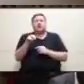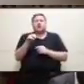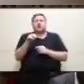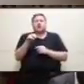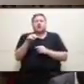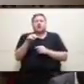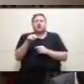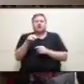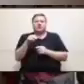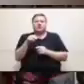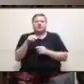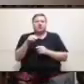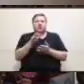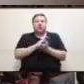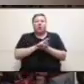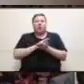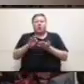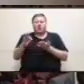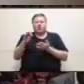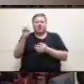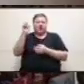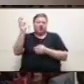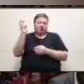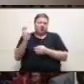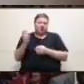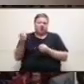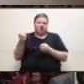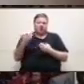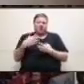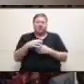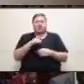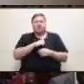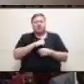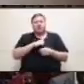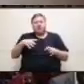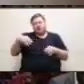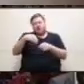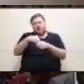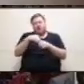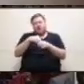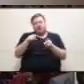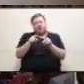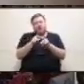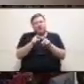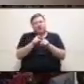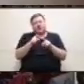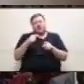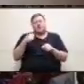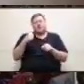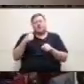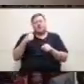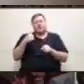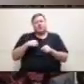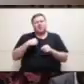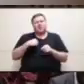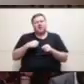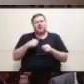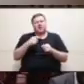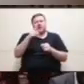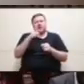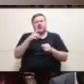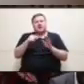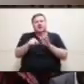a write-off by ESCOM, as we are also one of the participating municipalities in their debt relief program. So